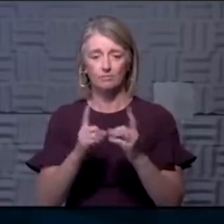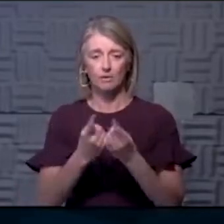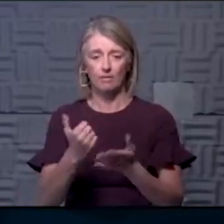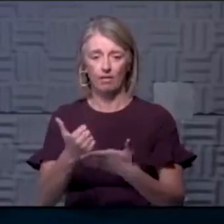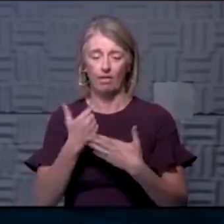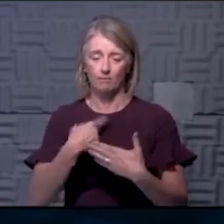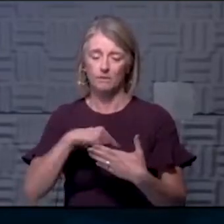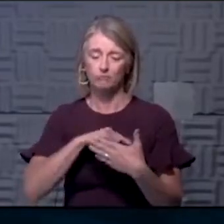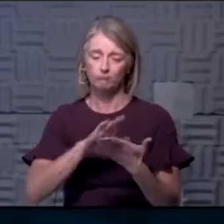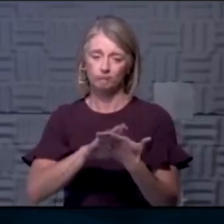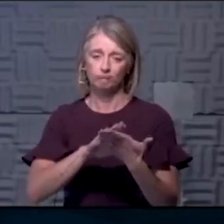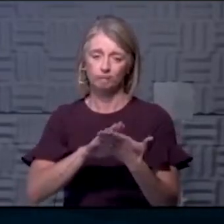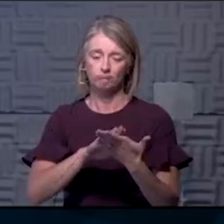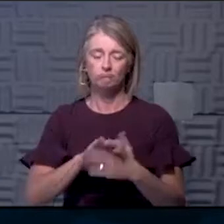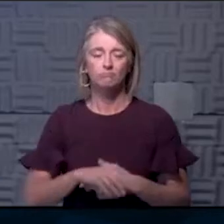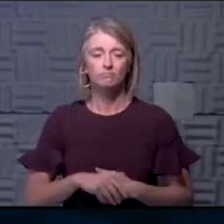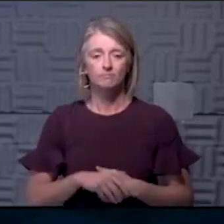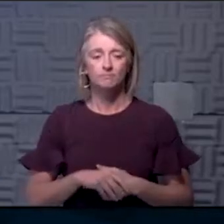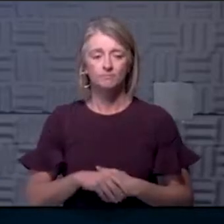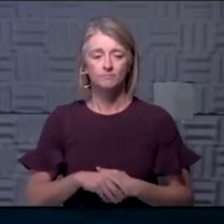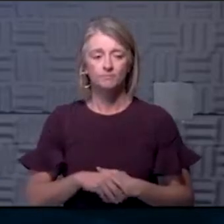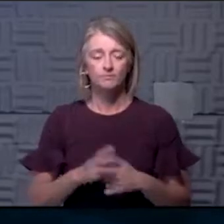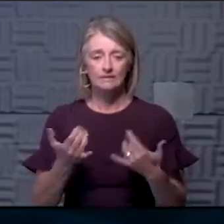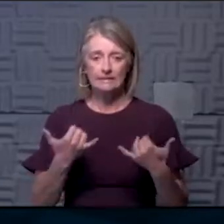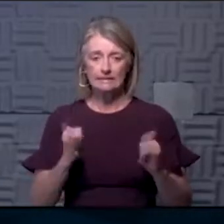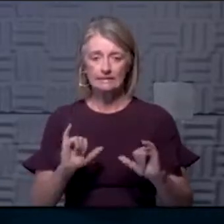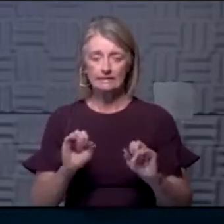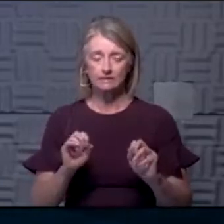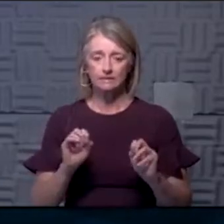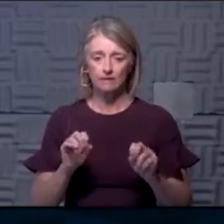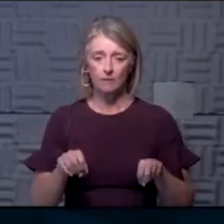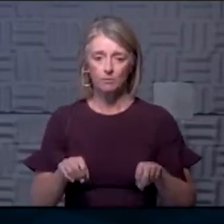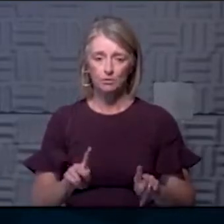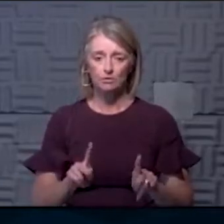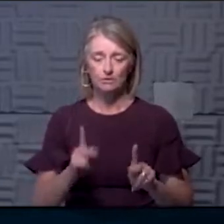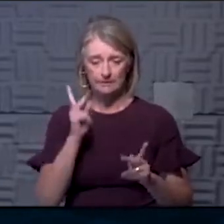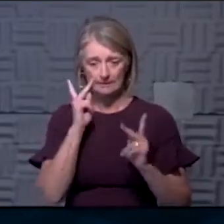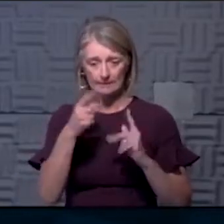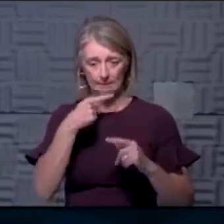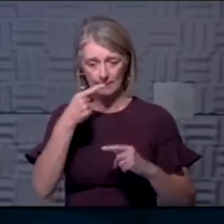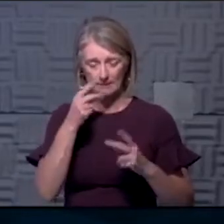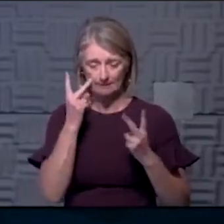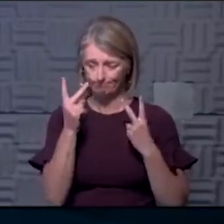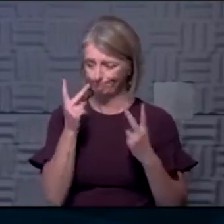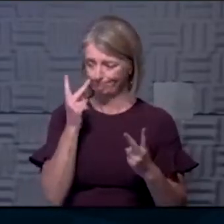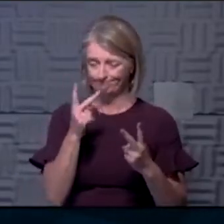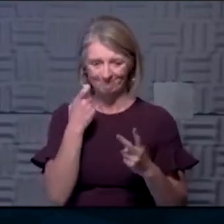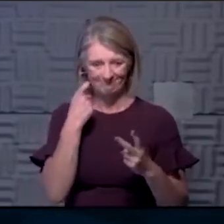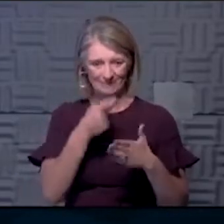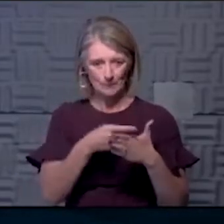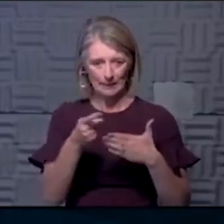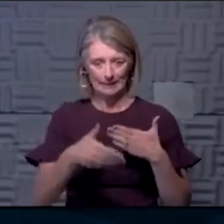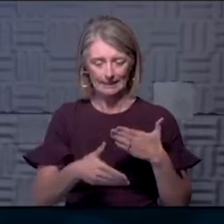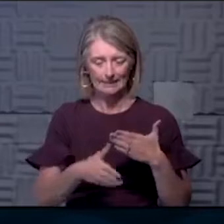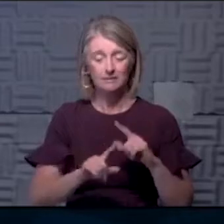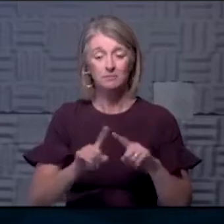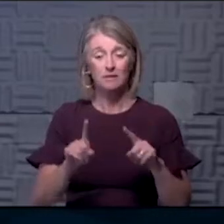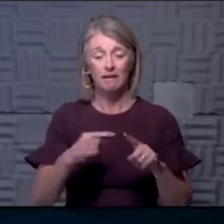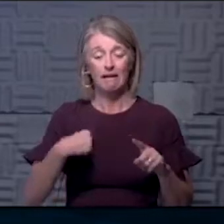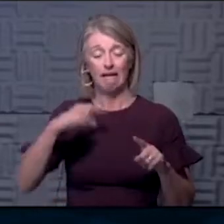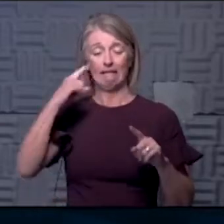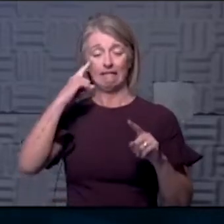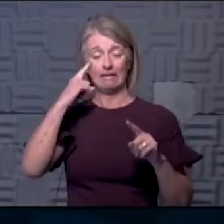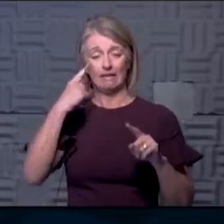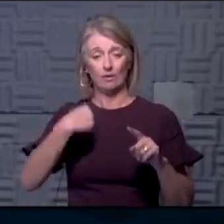well. But there's, still some opportunity, and we saw some of that publicly, unfortunately, this weekend. And I think that that's